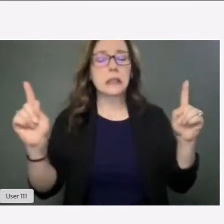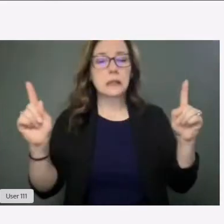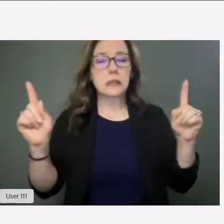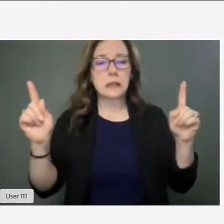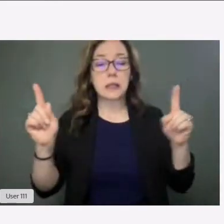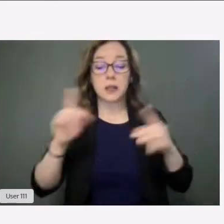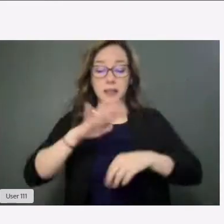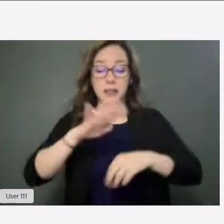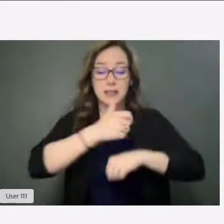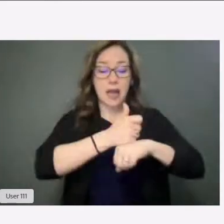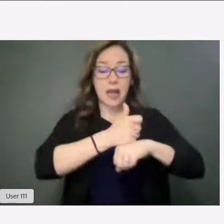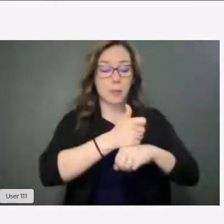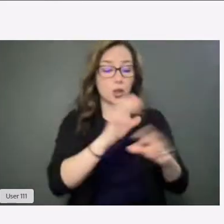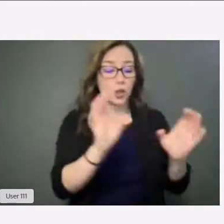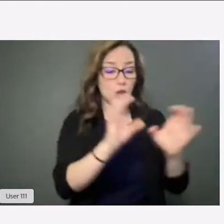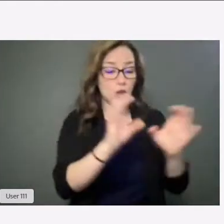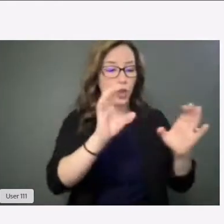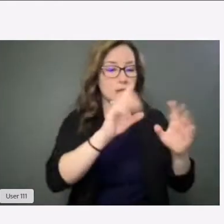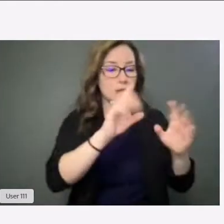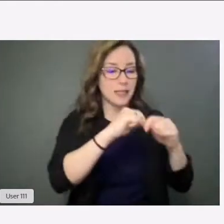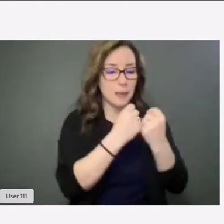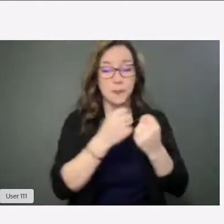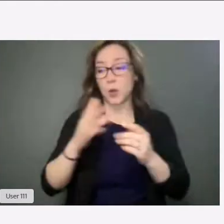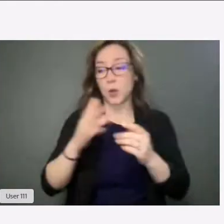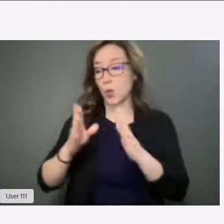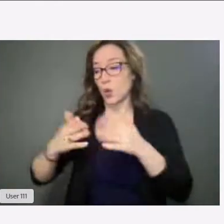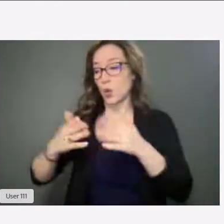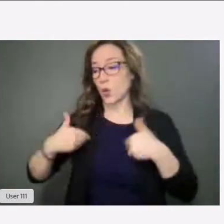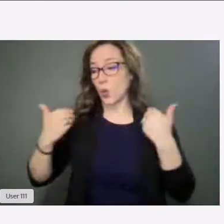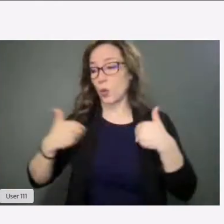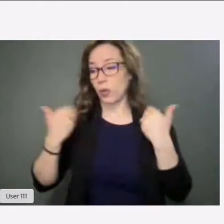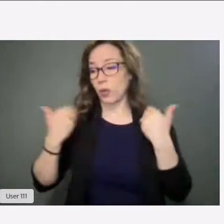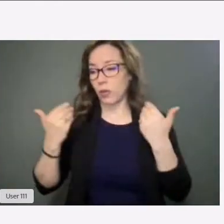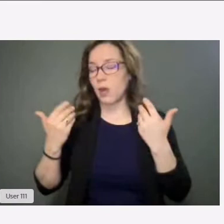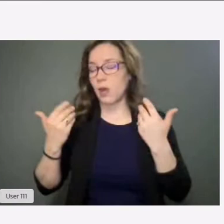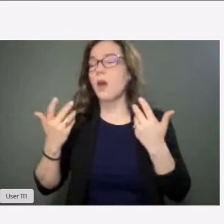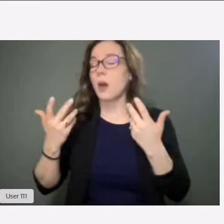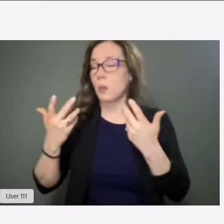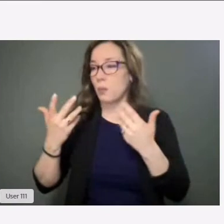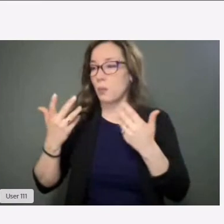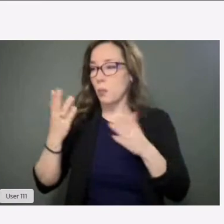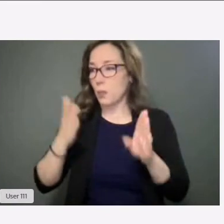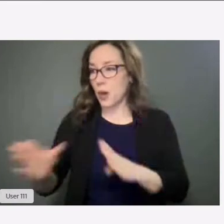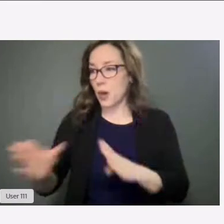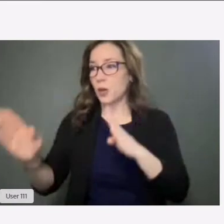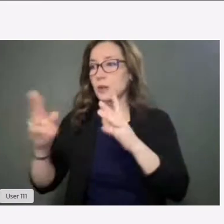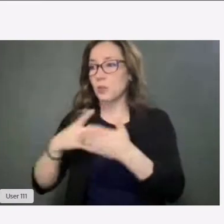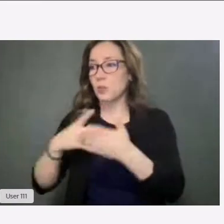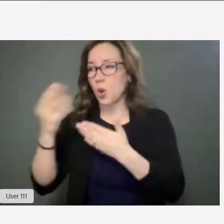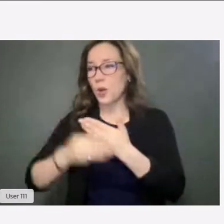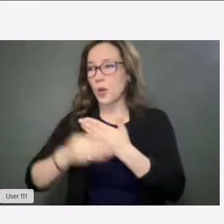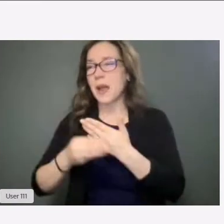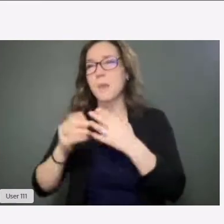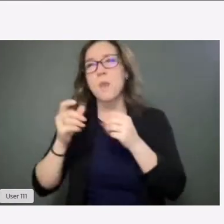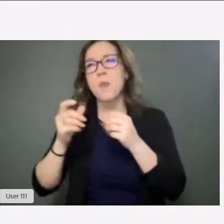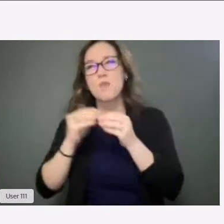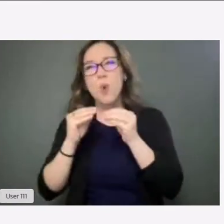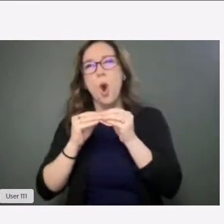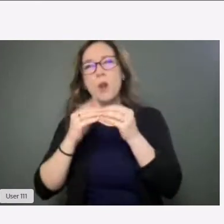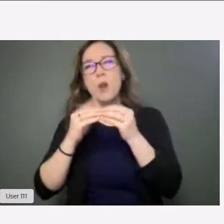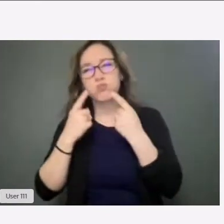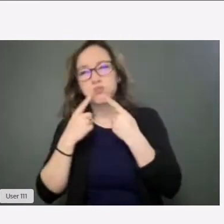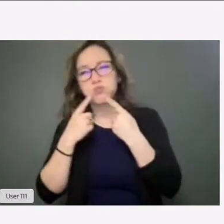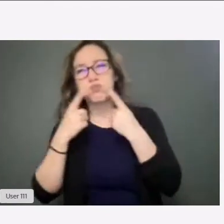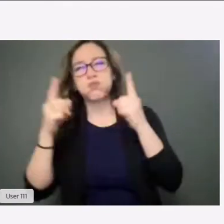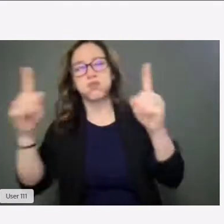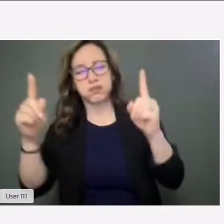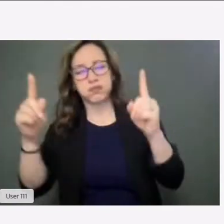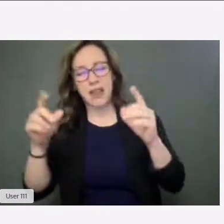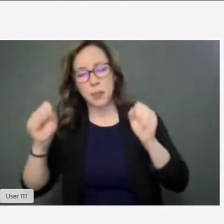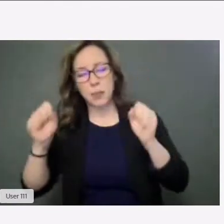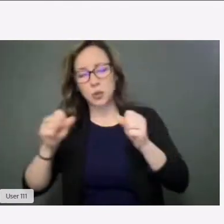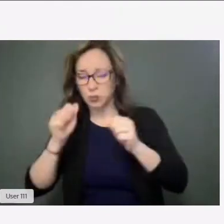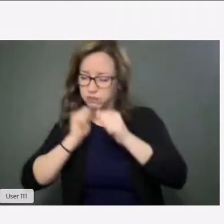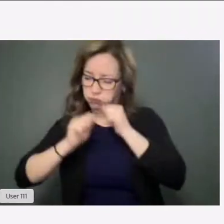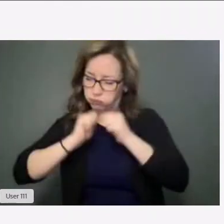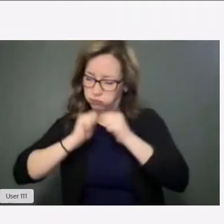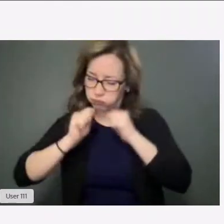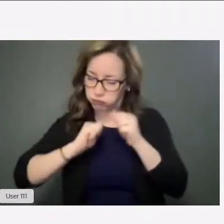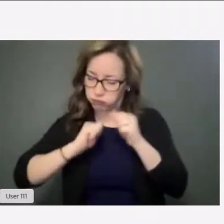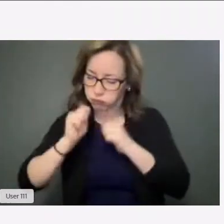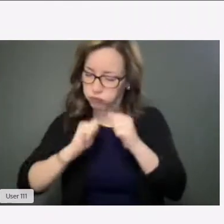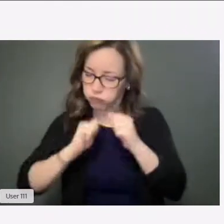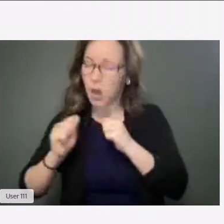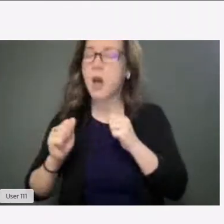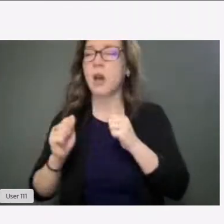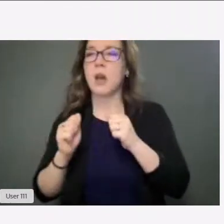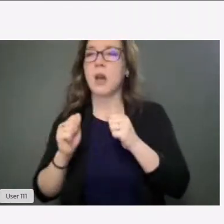teams, build youth preparedness programs, make individuals more resilient to disasters, teach you are the help until the help arrives,